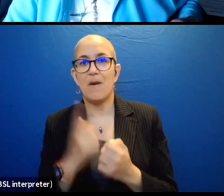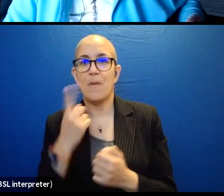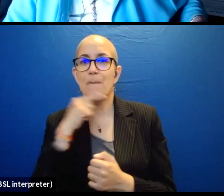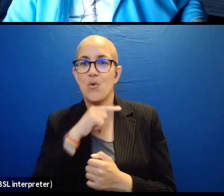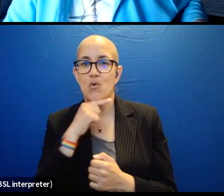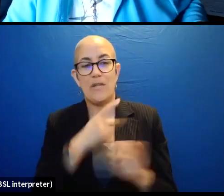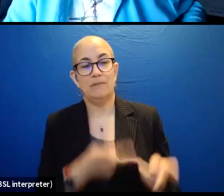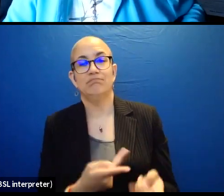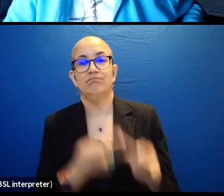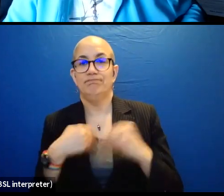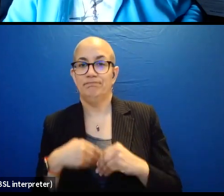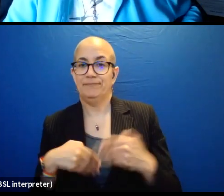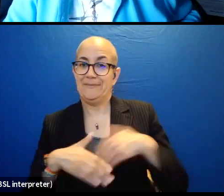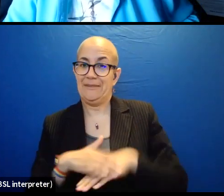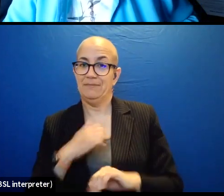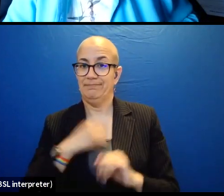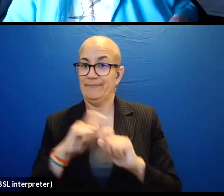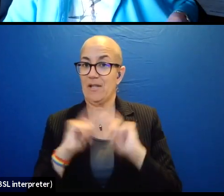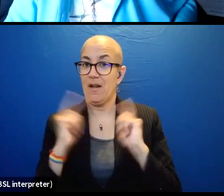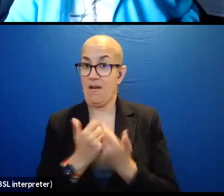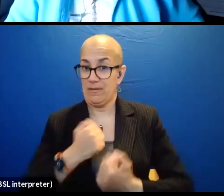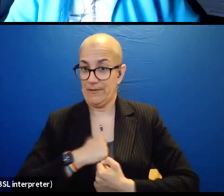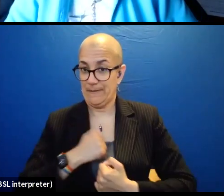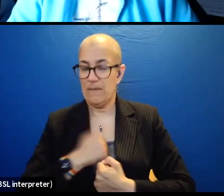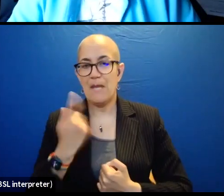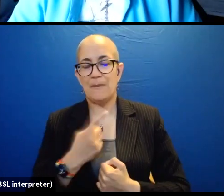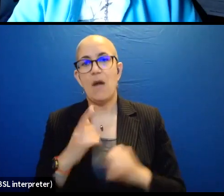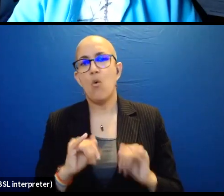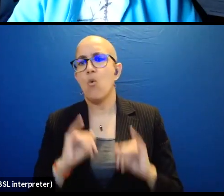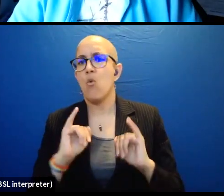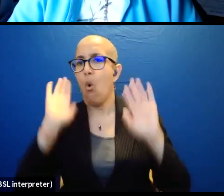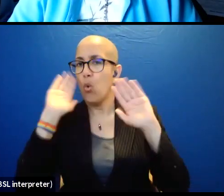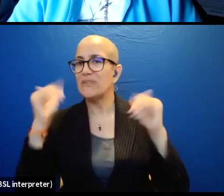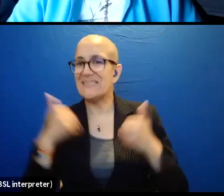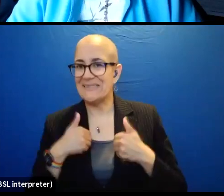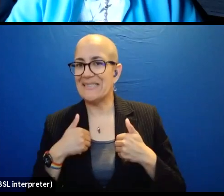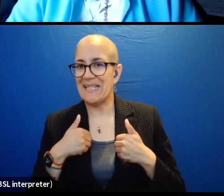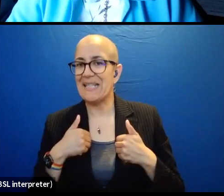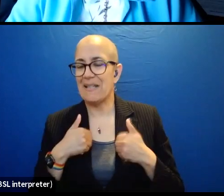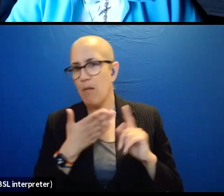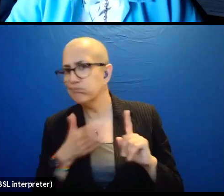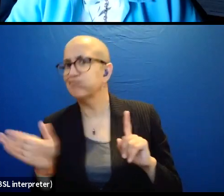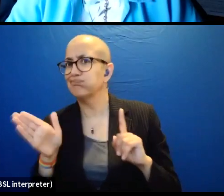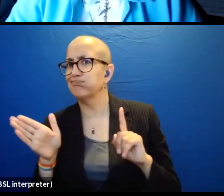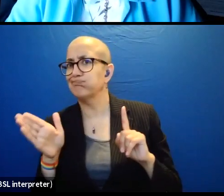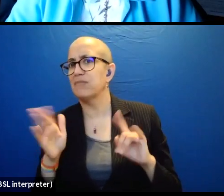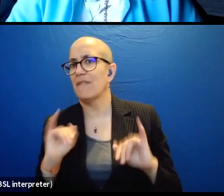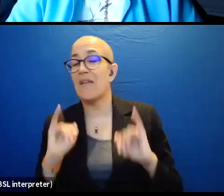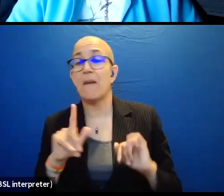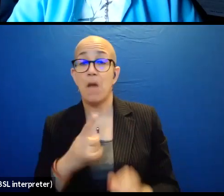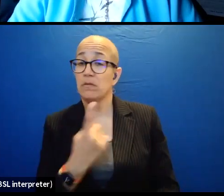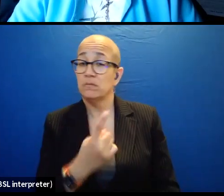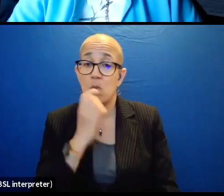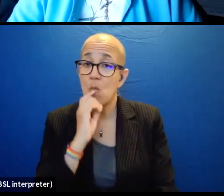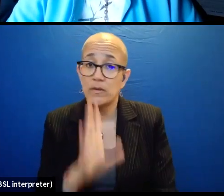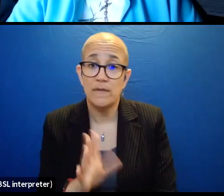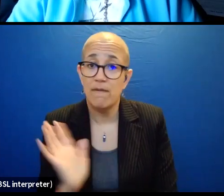my class, and he was severely autistic, but he was so wonderful